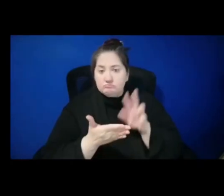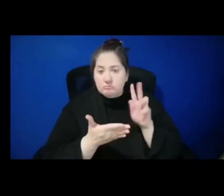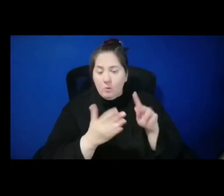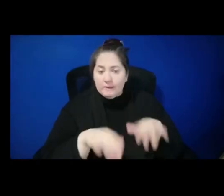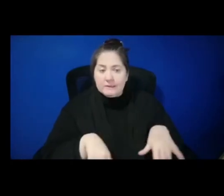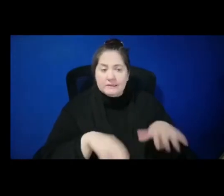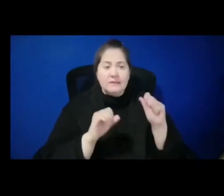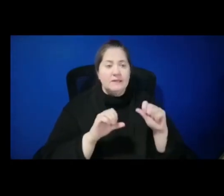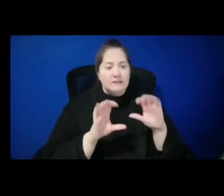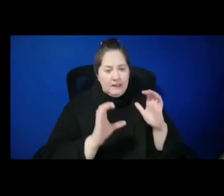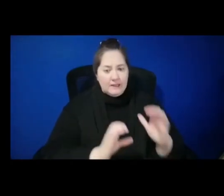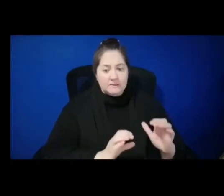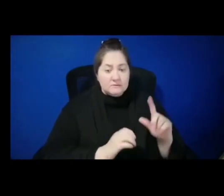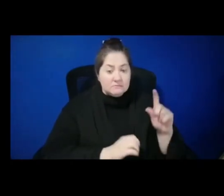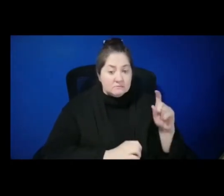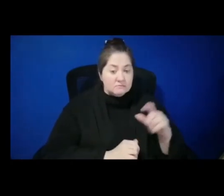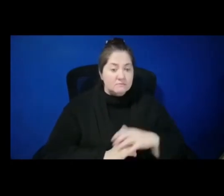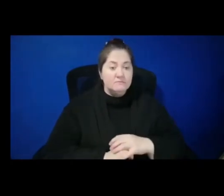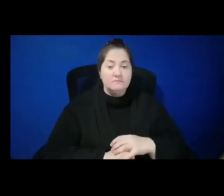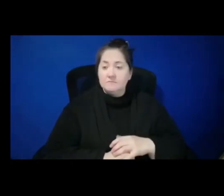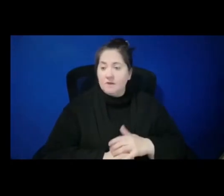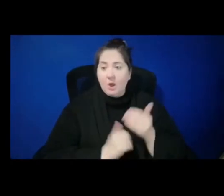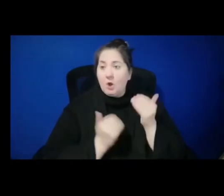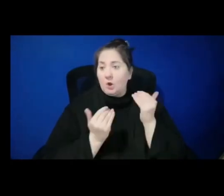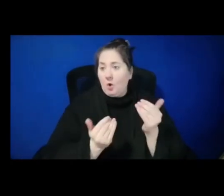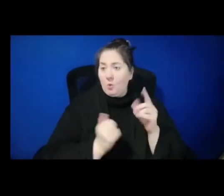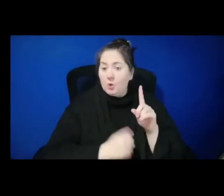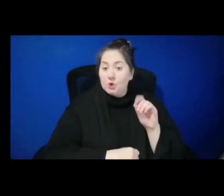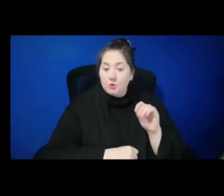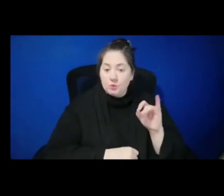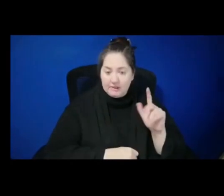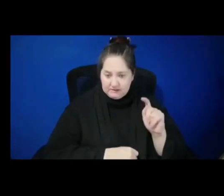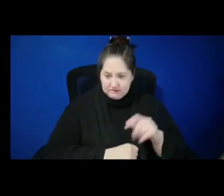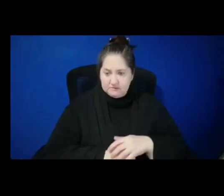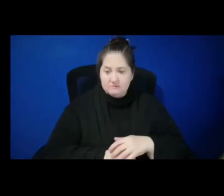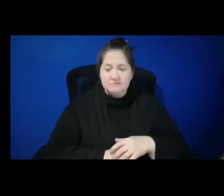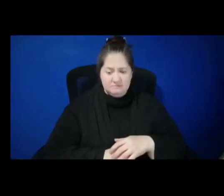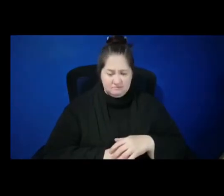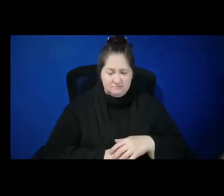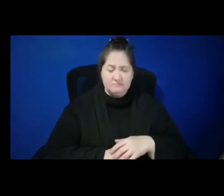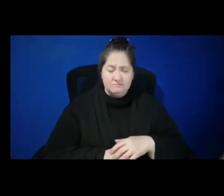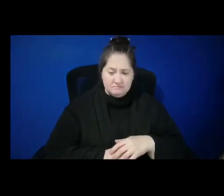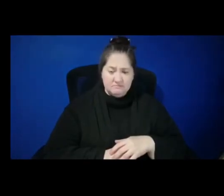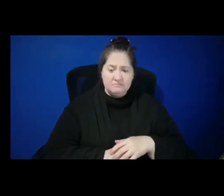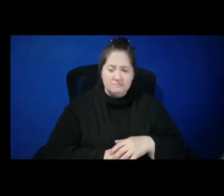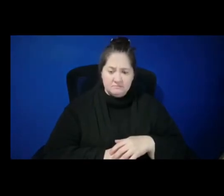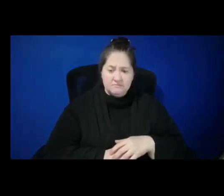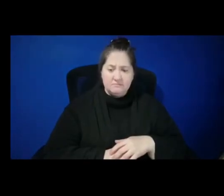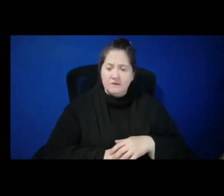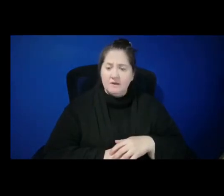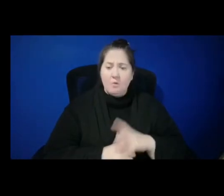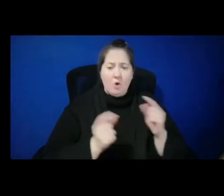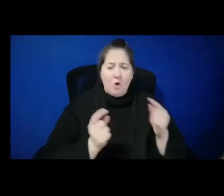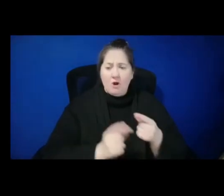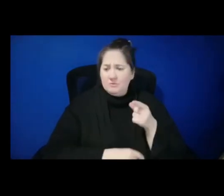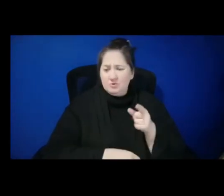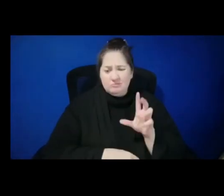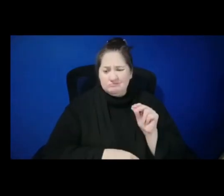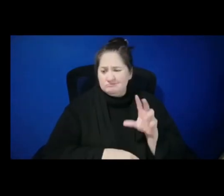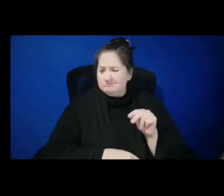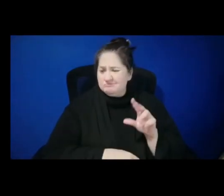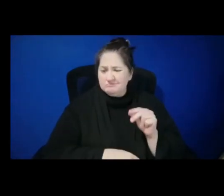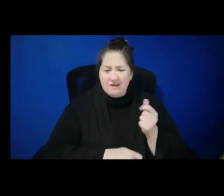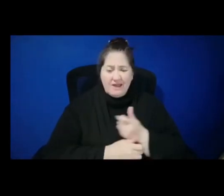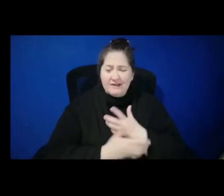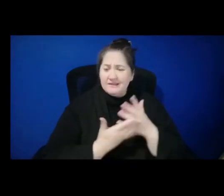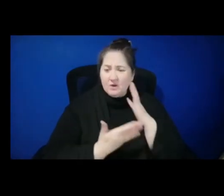advanced training courses? To do it. Just do it. Absolutely. It's not going to harm you in any way. If anything,